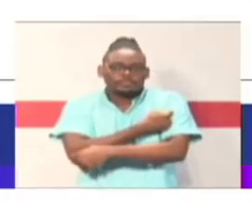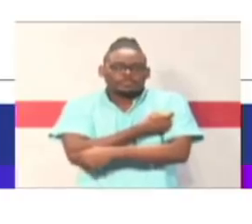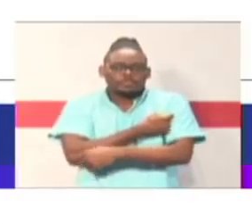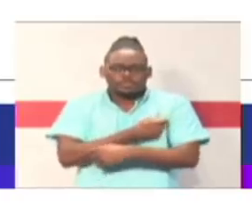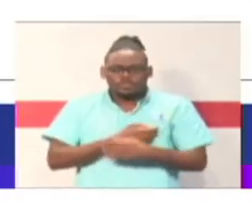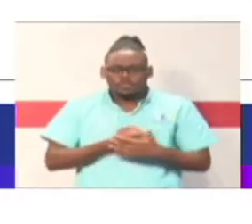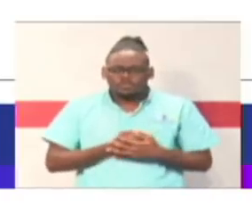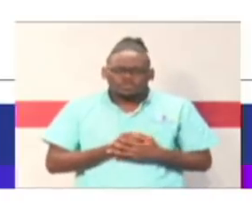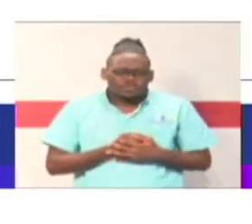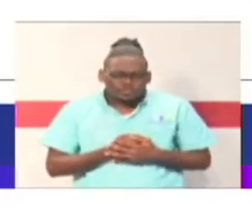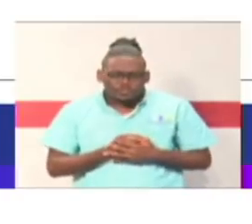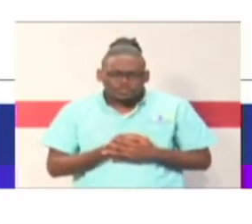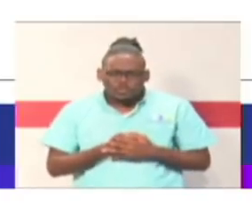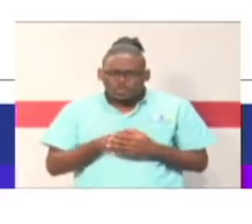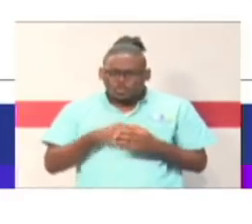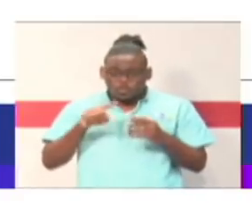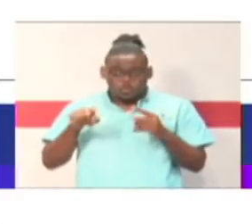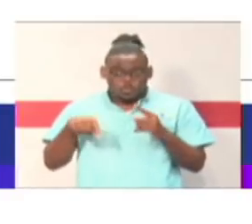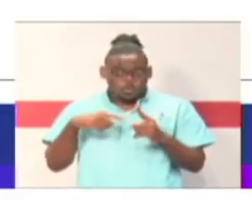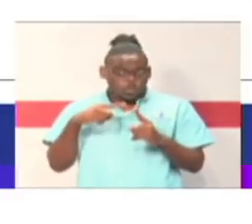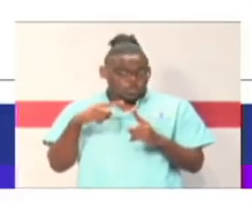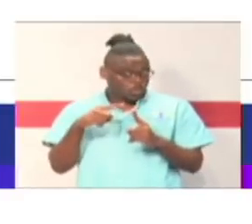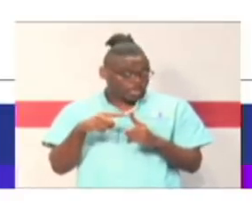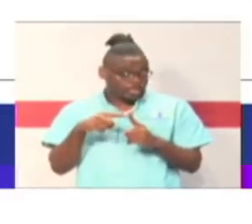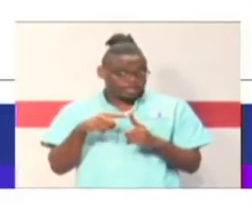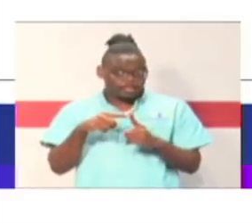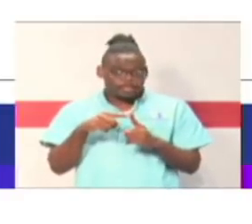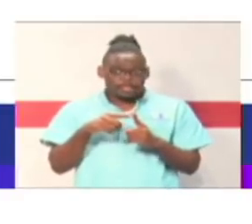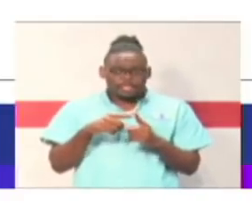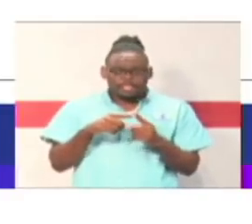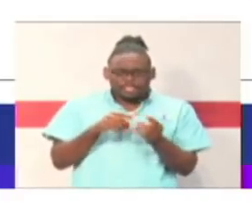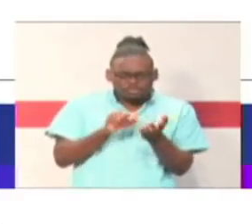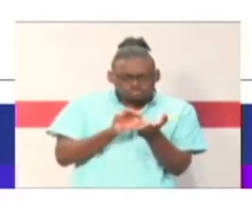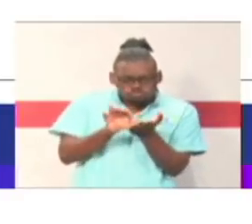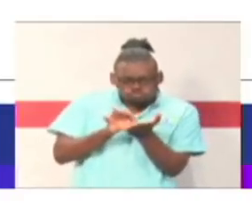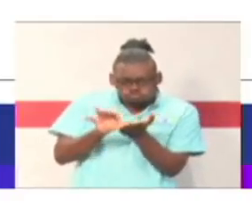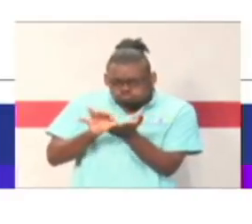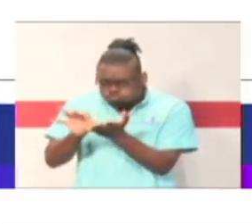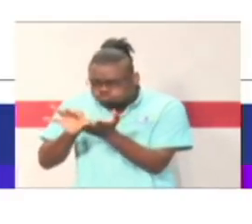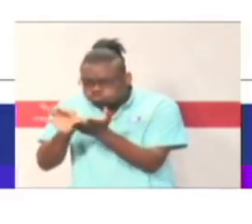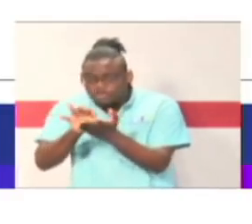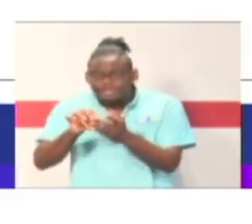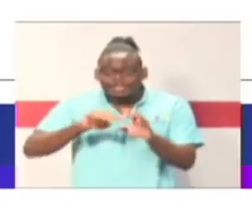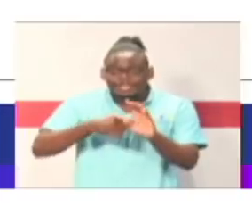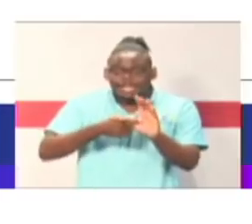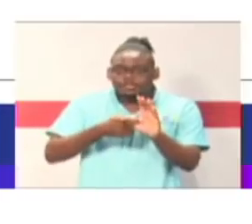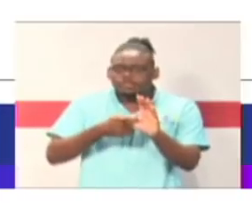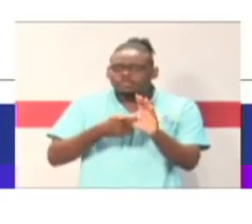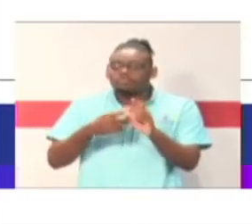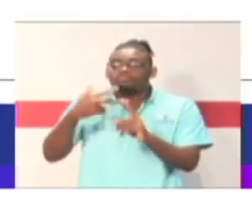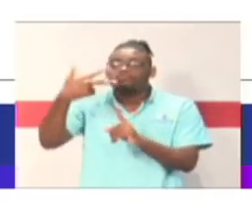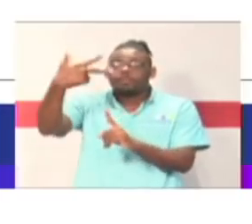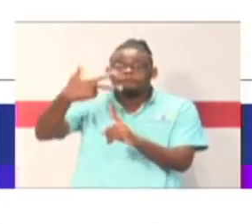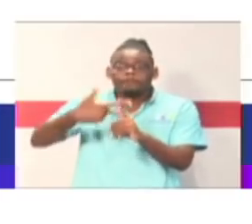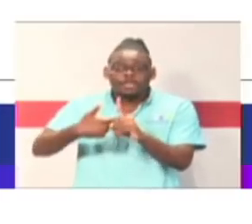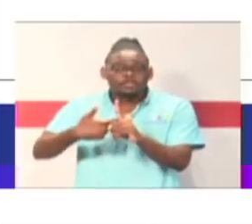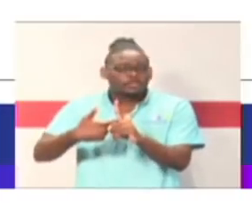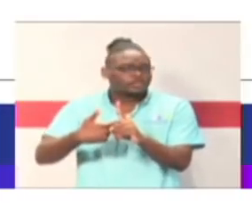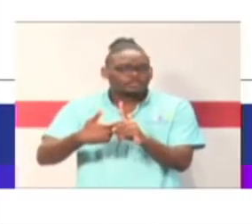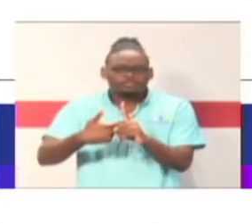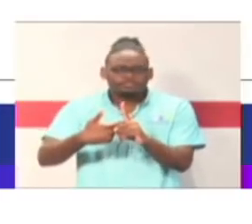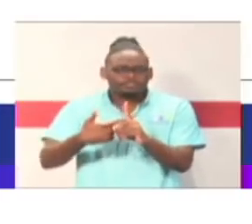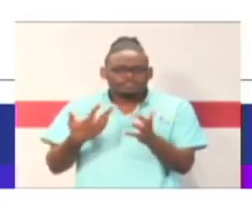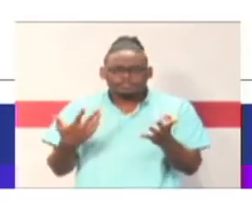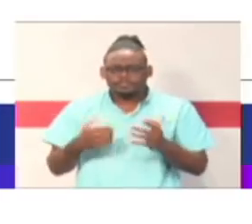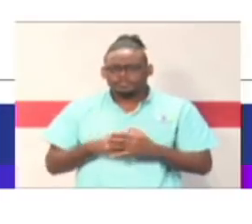they start to calculate that 3 months and like how long after is that they're eligible to